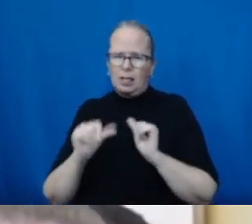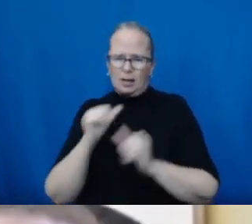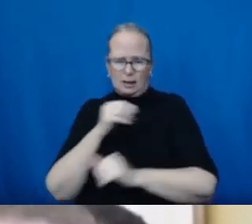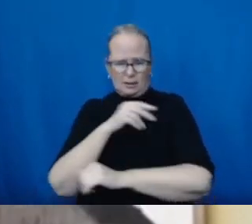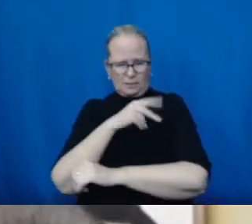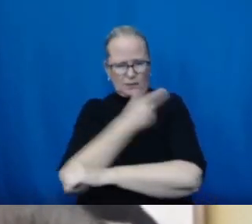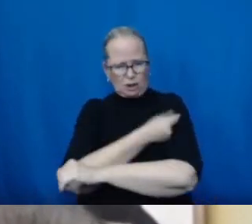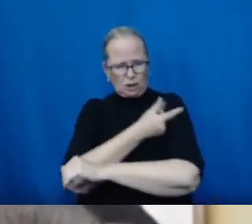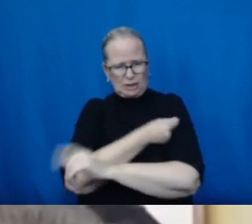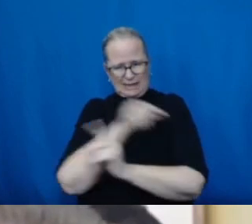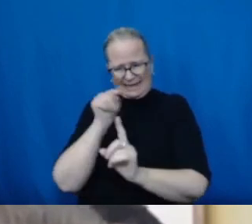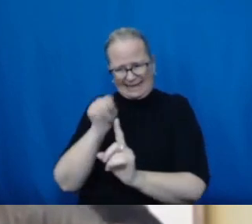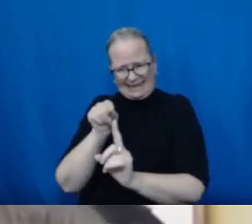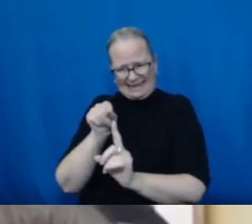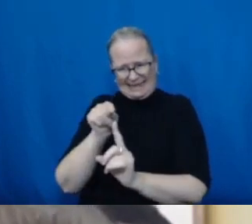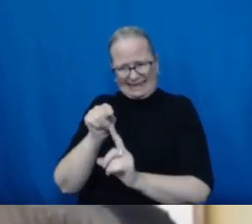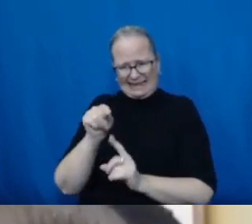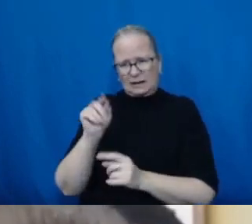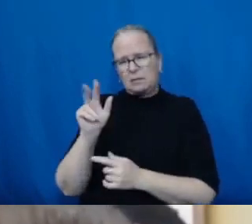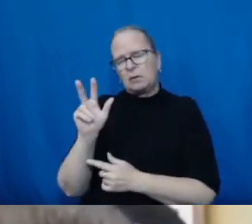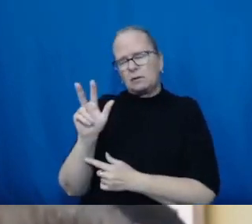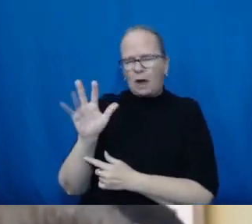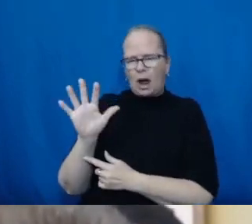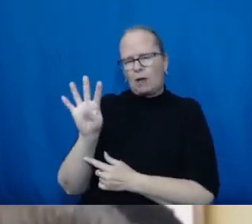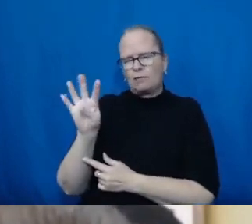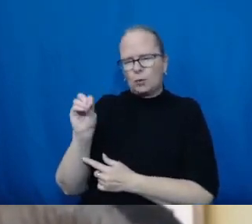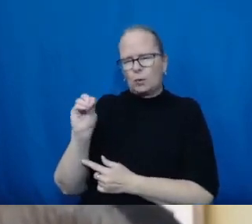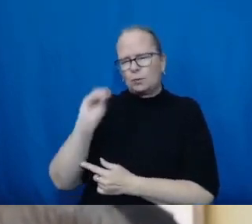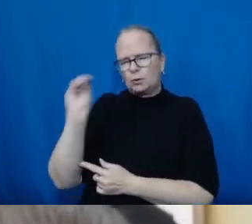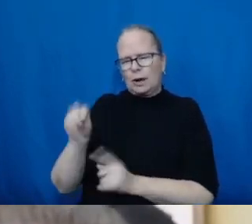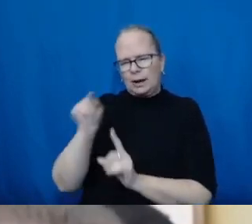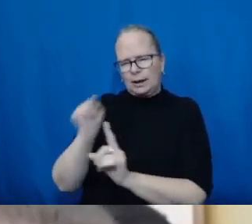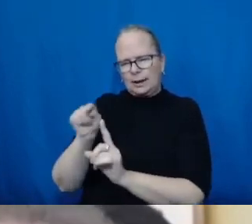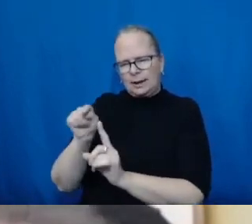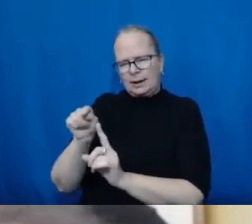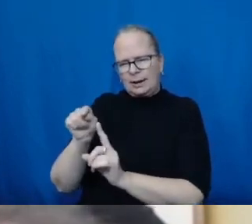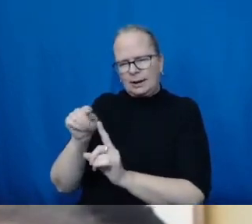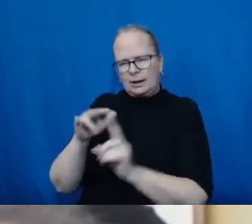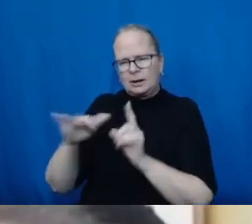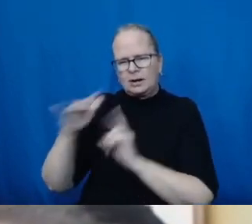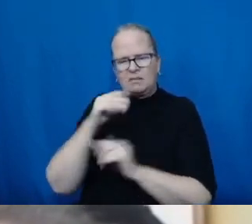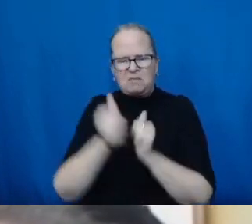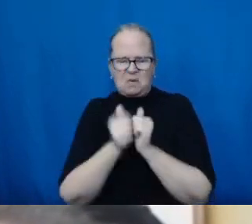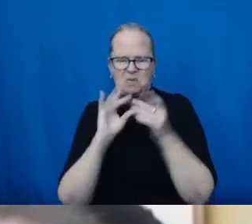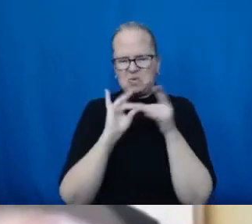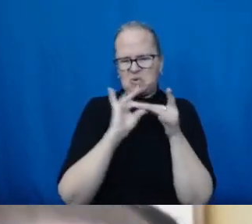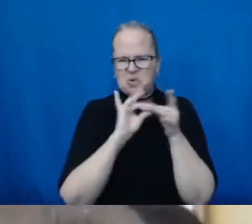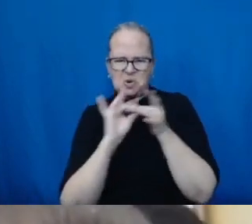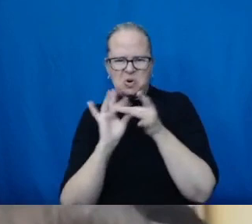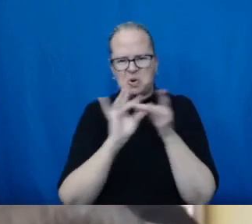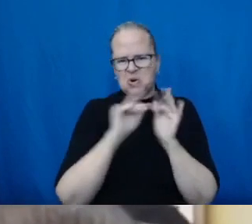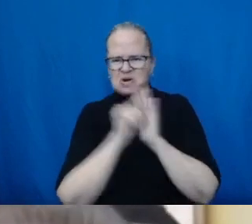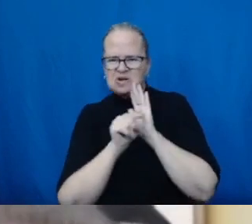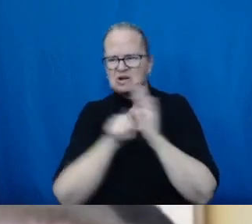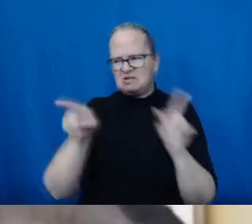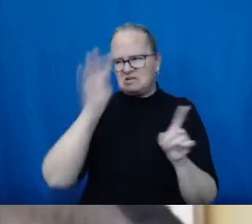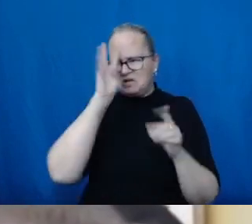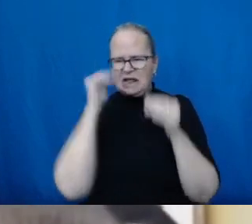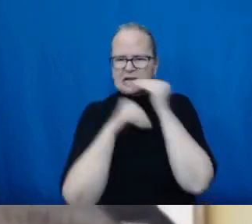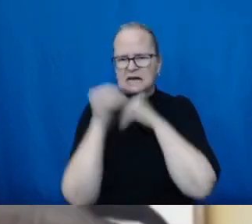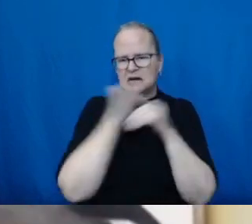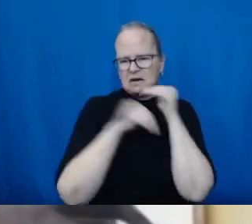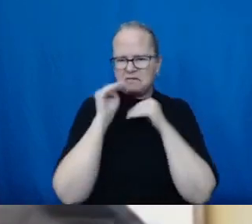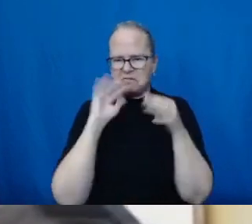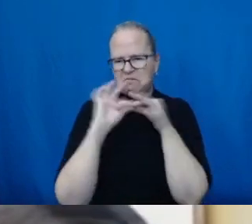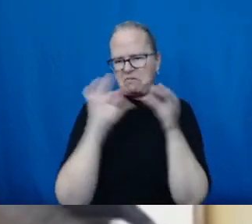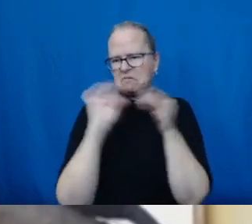are swimming in this toxic pool of misinformation all the time. And this is not, and I said this last time I was on, this is sort